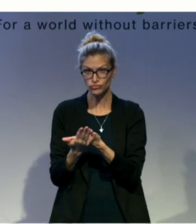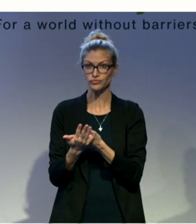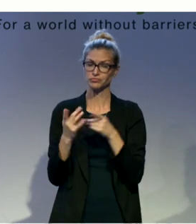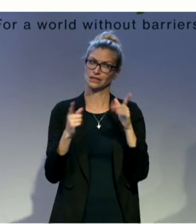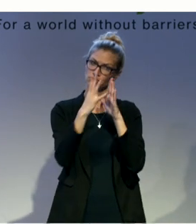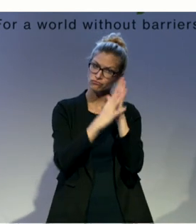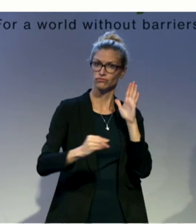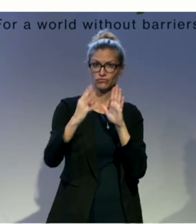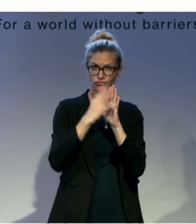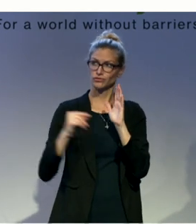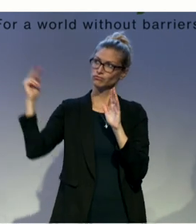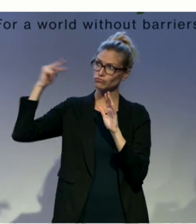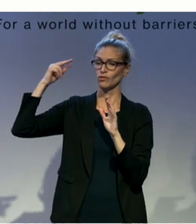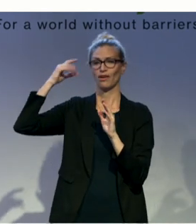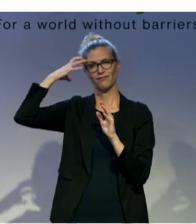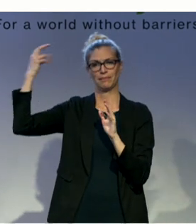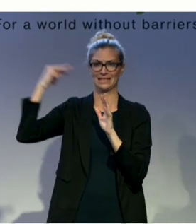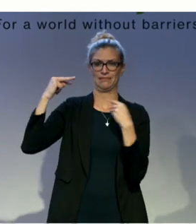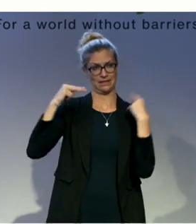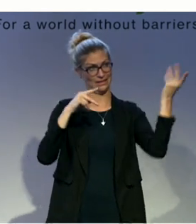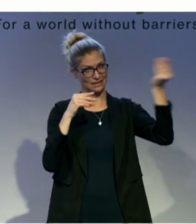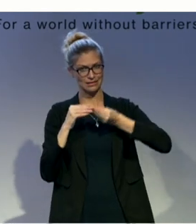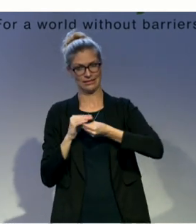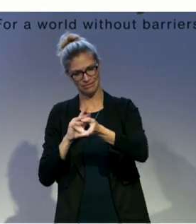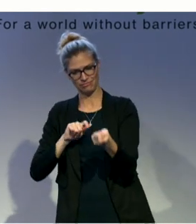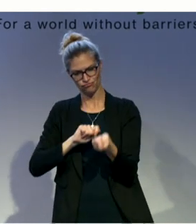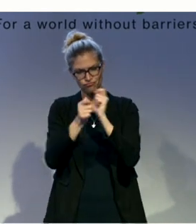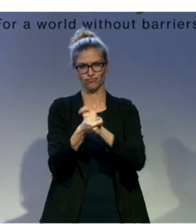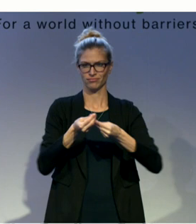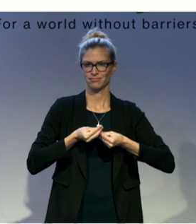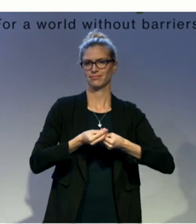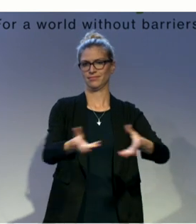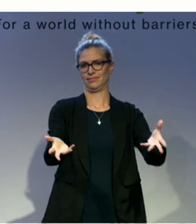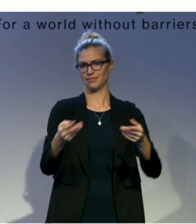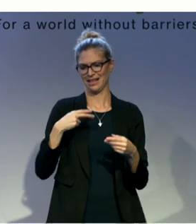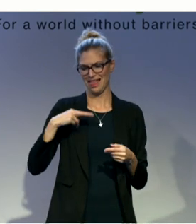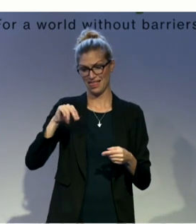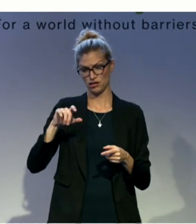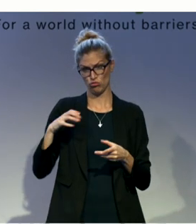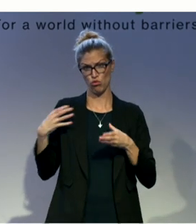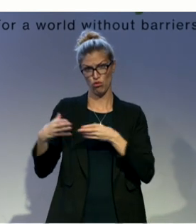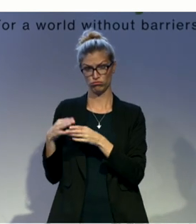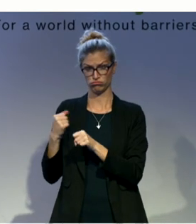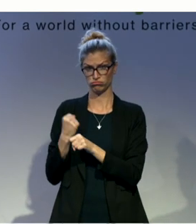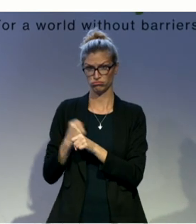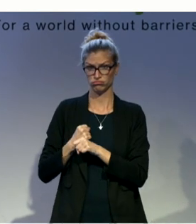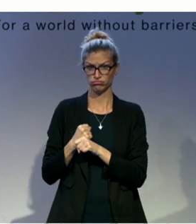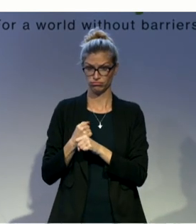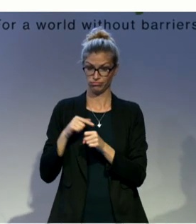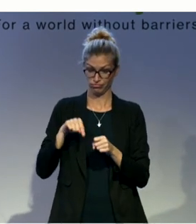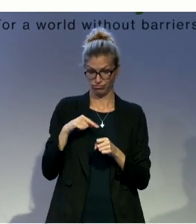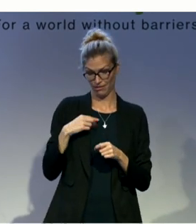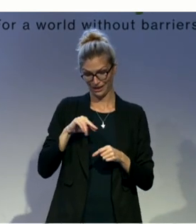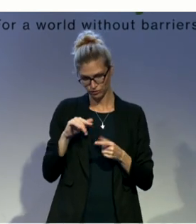of transition from operating as an NGO to operating as a service